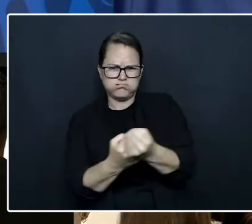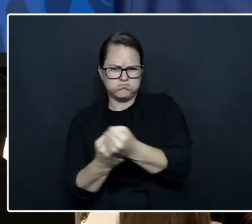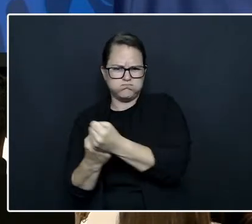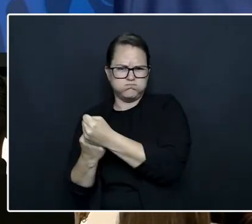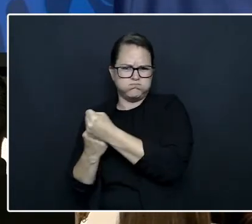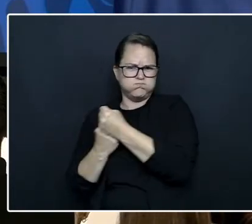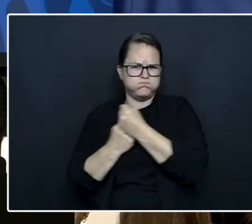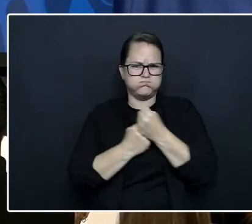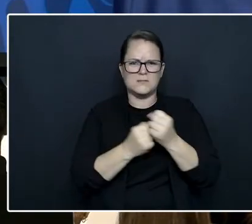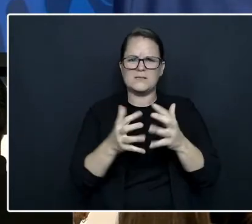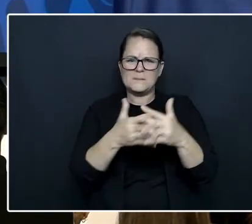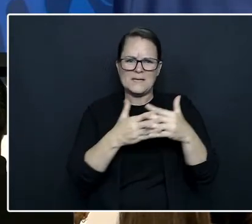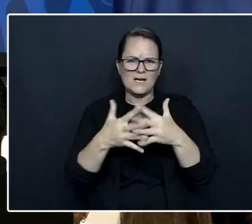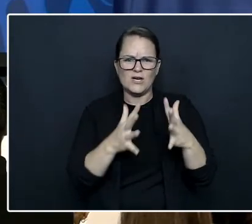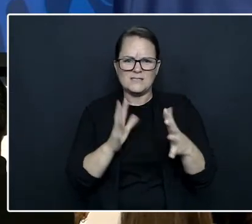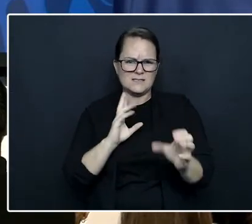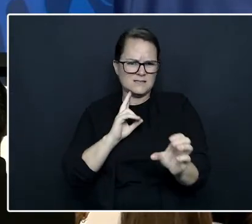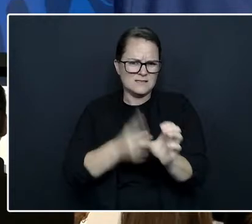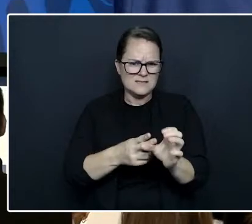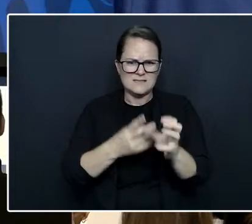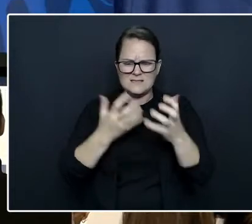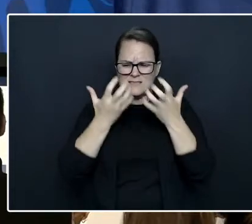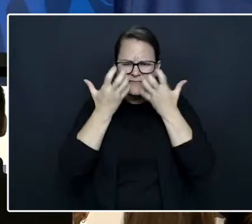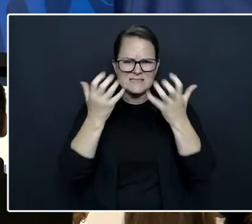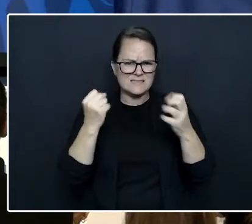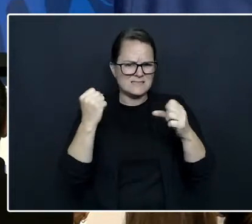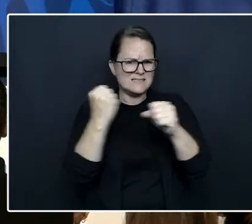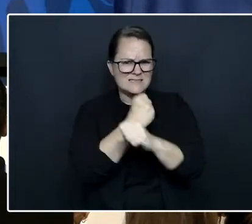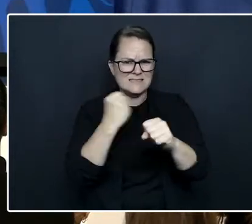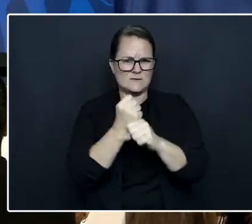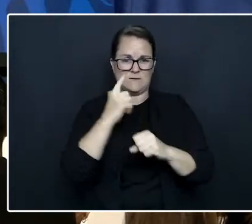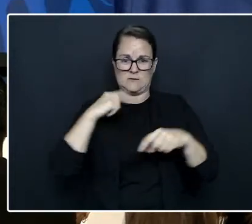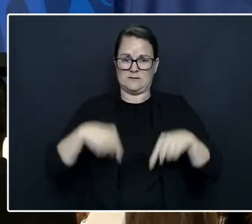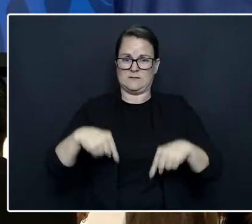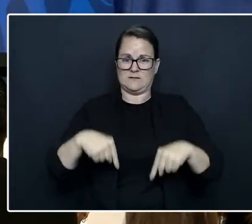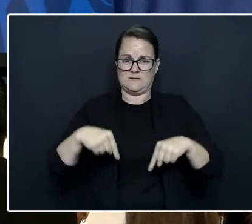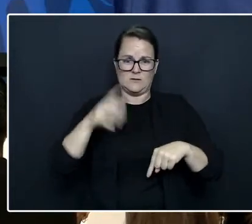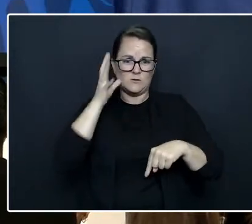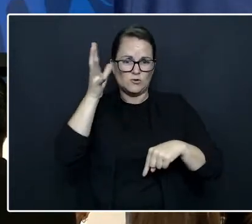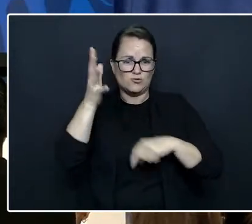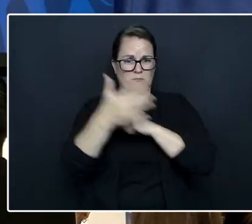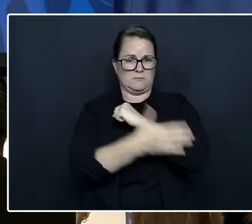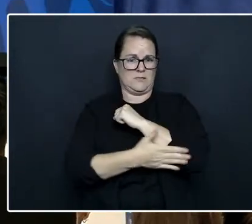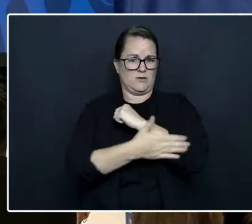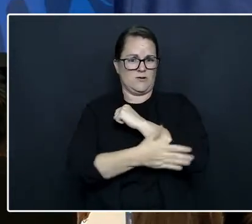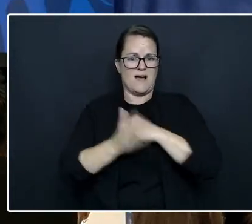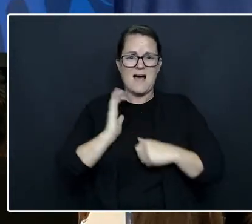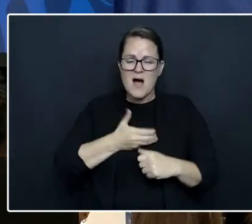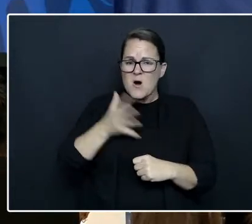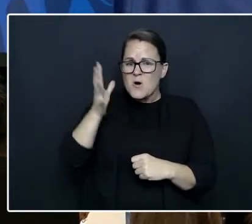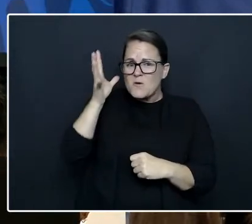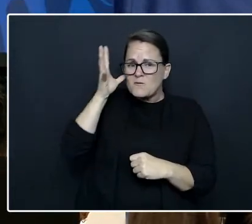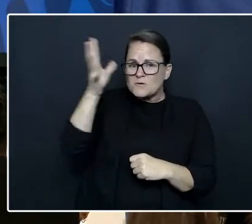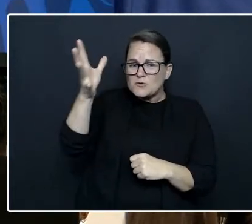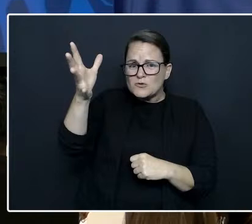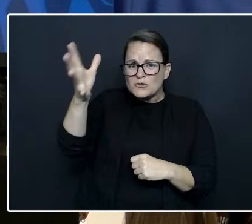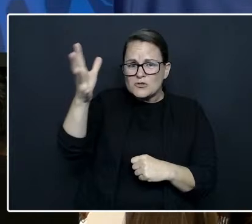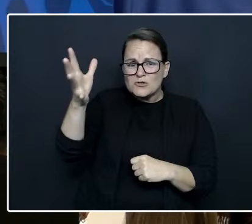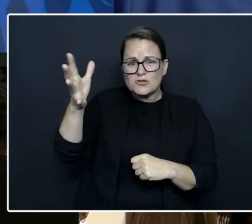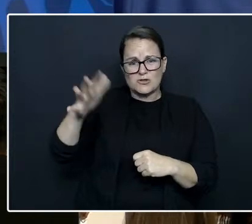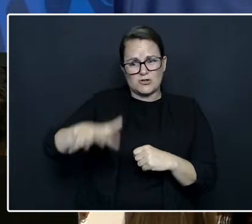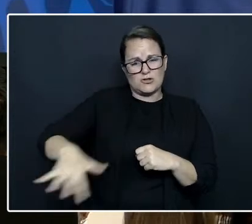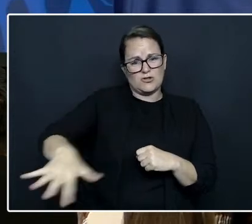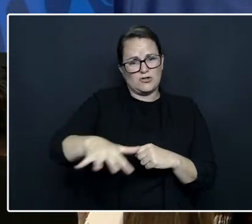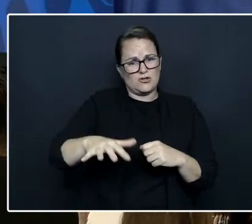fight for the future of our country, our future, all of our futures.